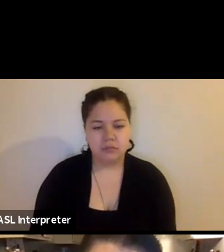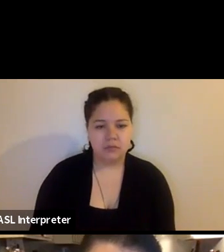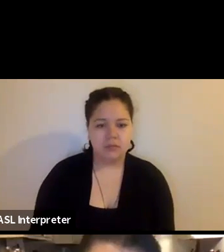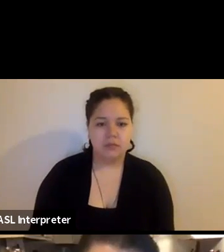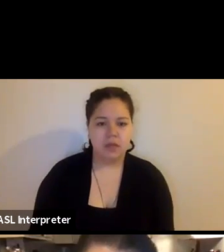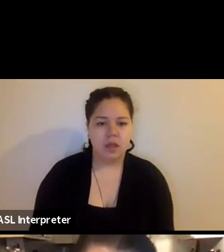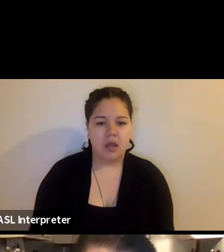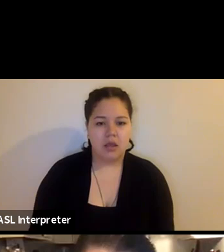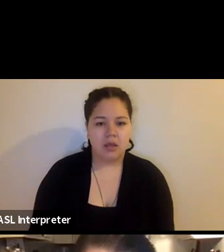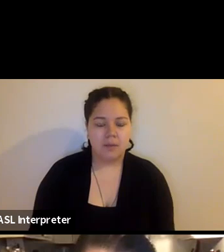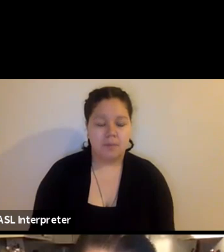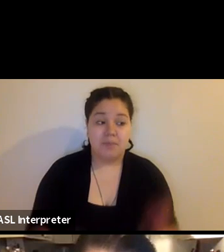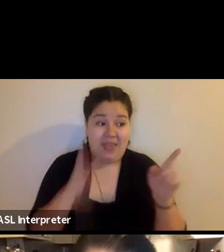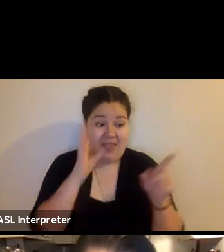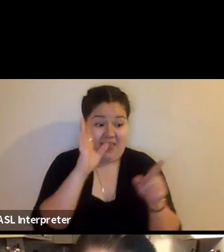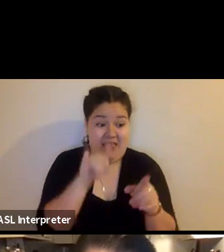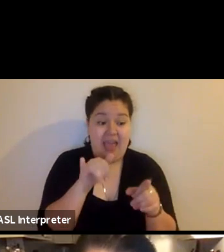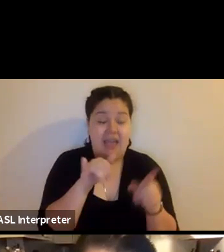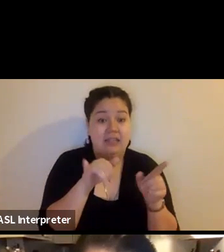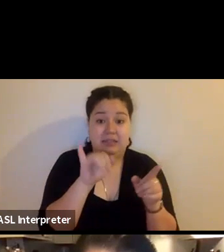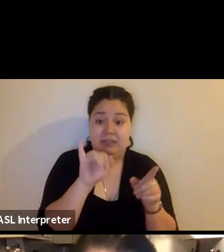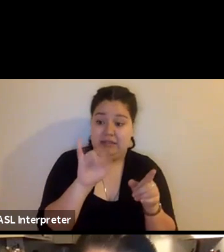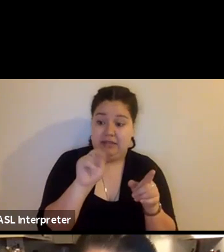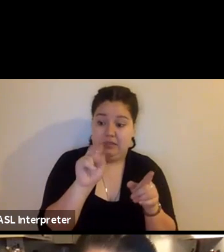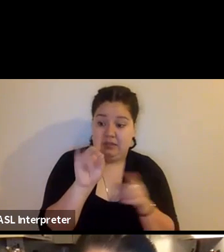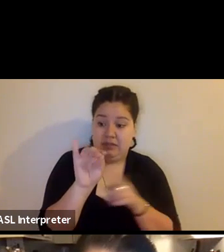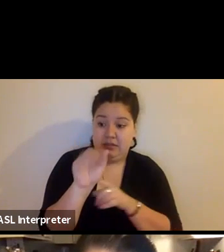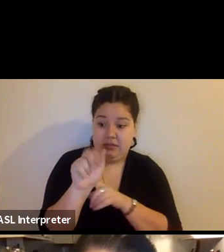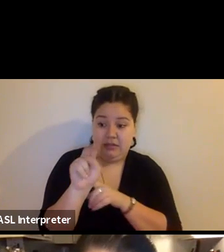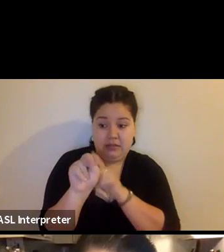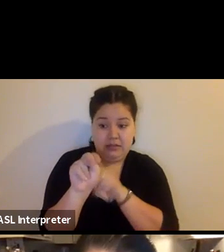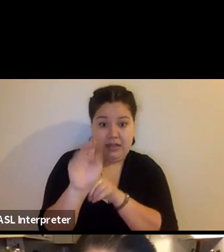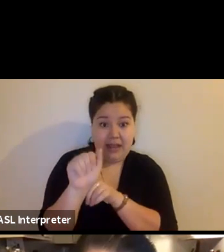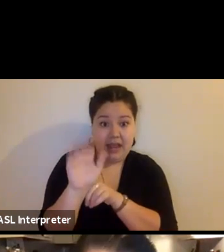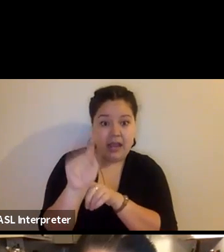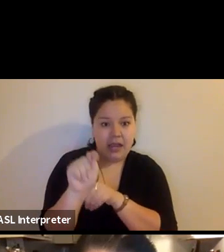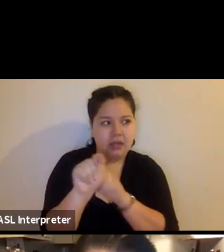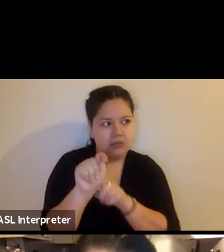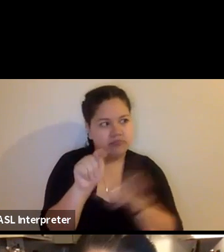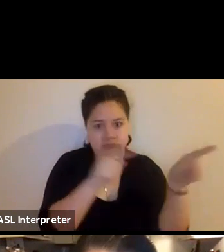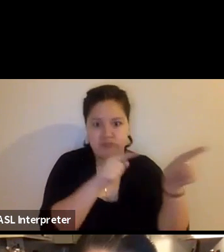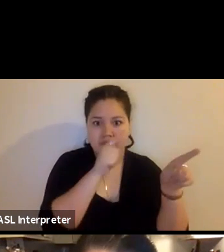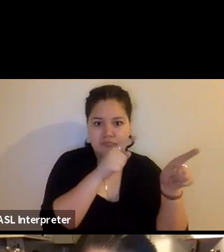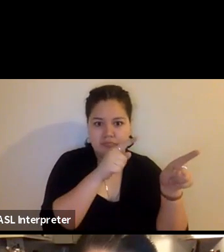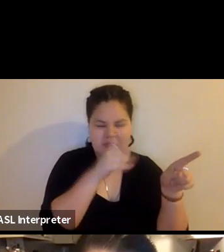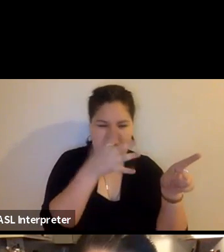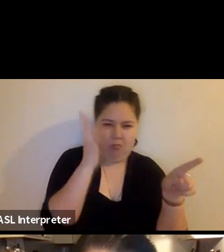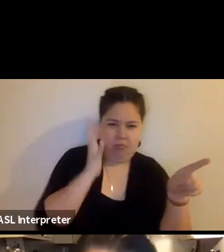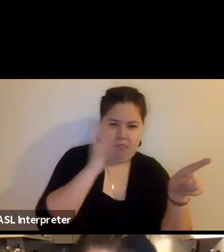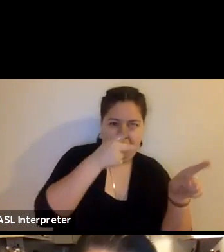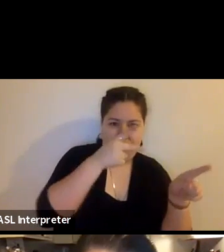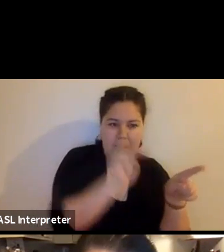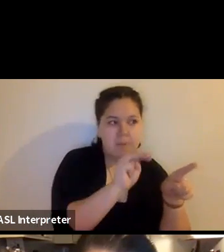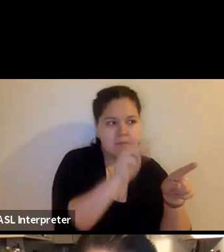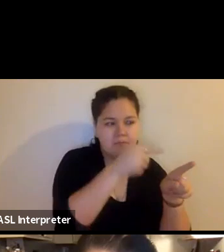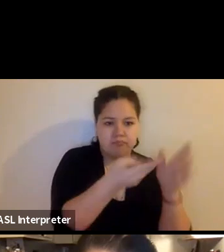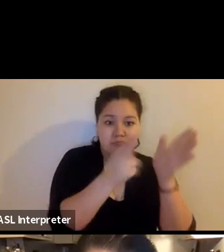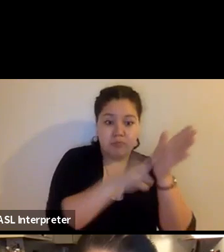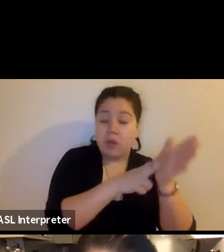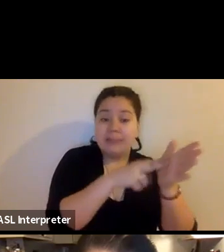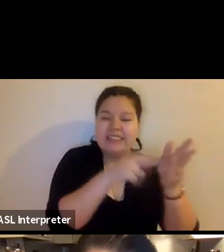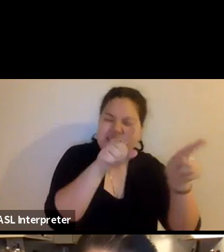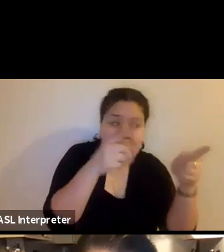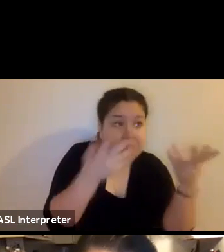act in that house, in one of those rooms where I defended my dissertation. So I think about